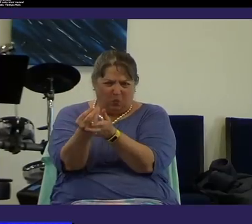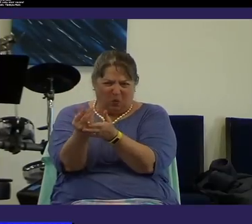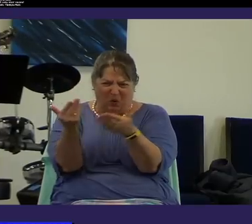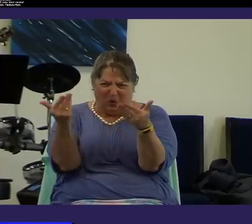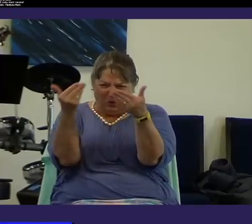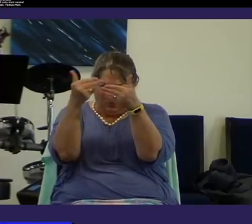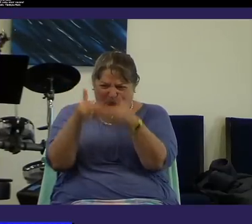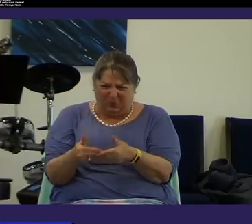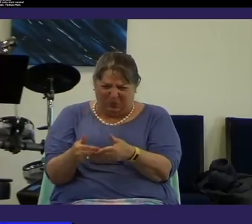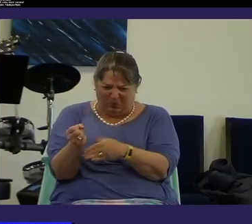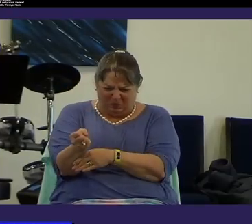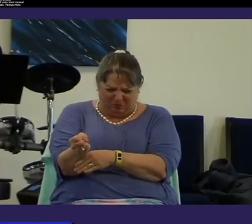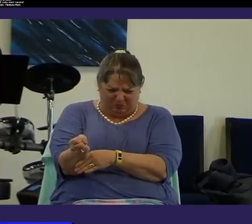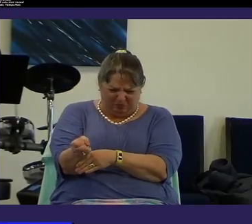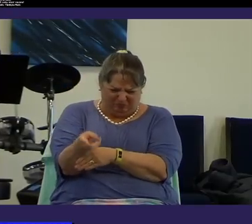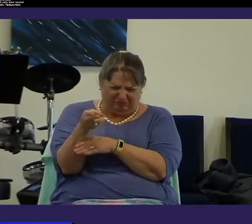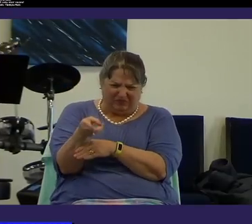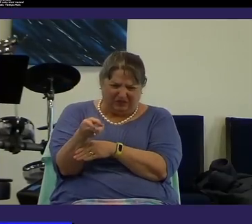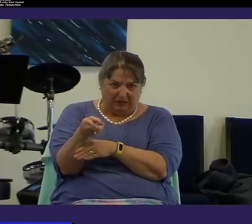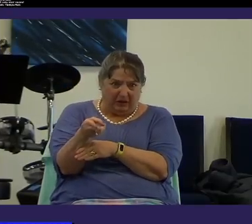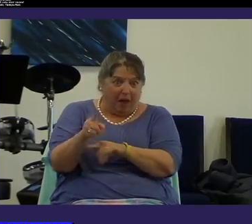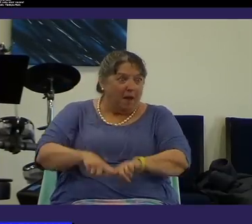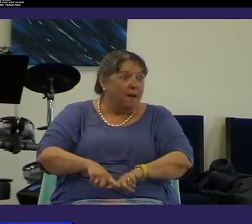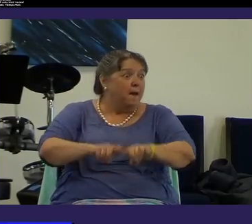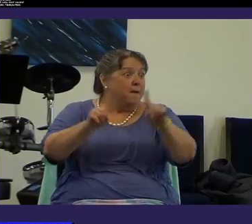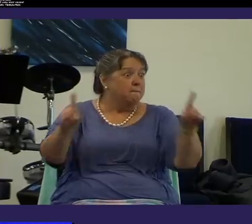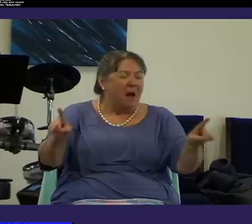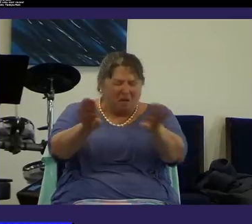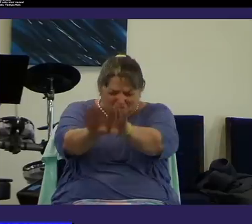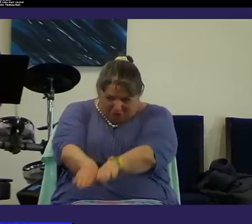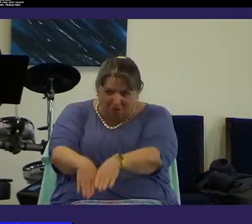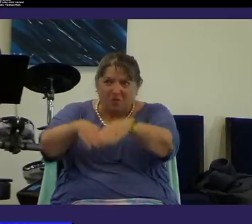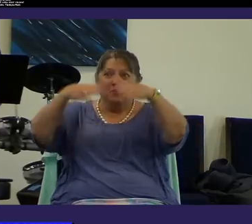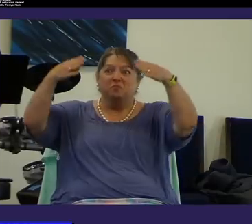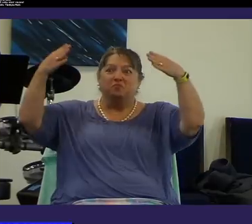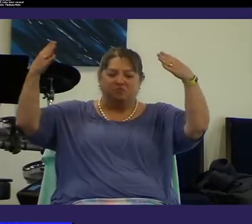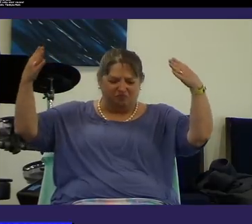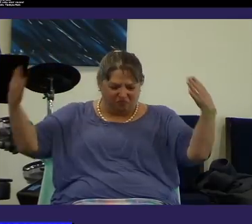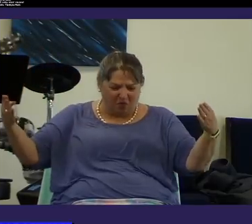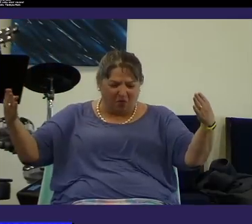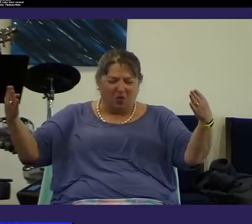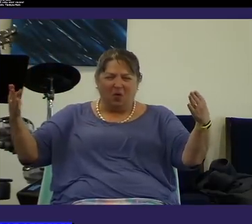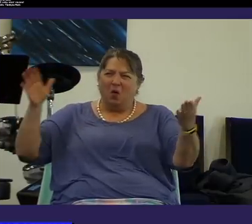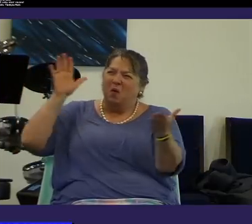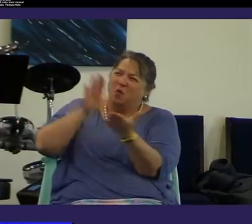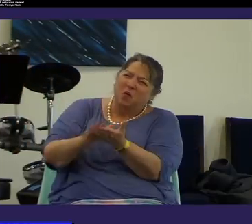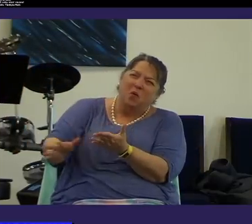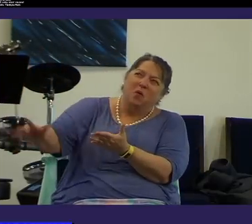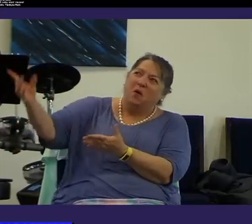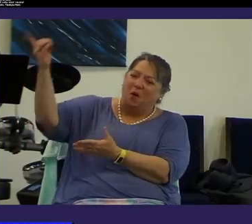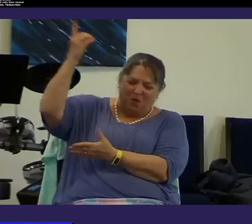by darkness slain. Then bursting forth,